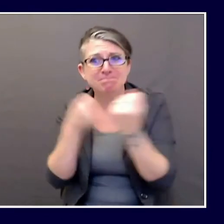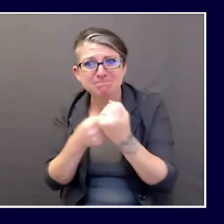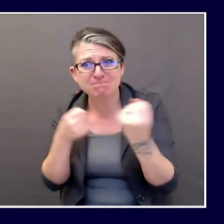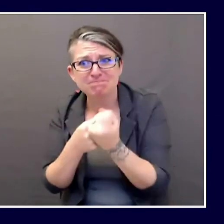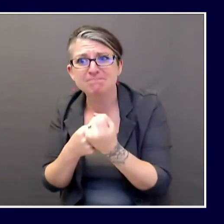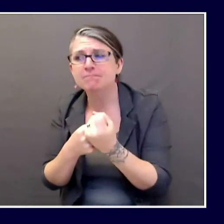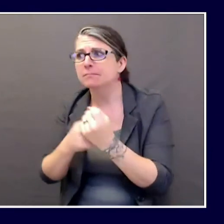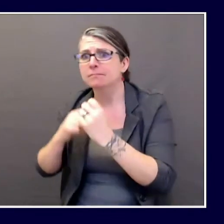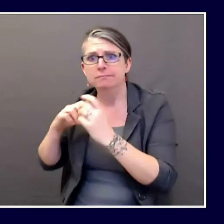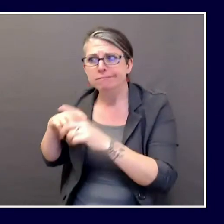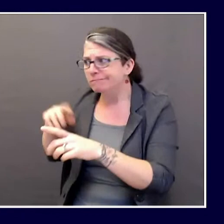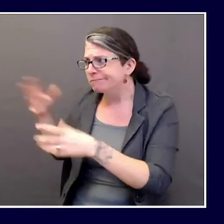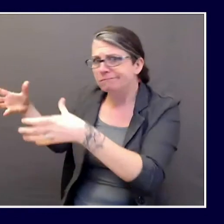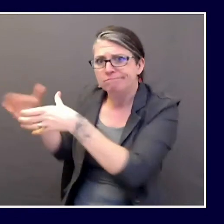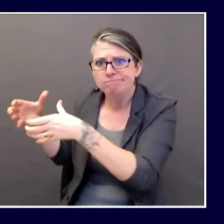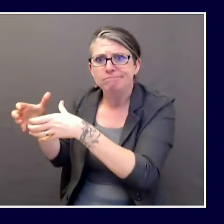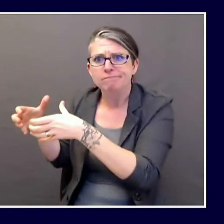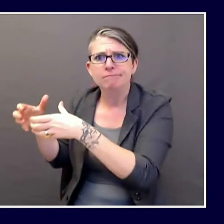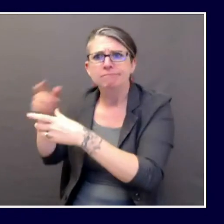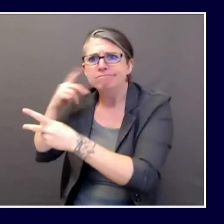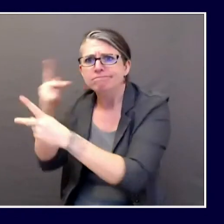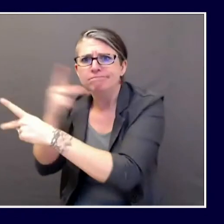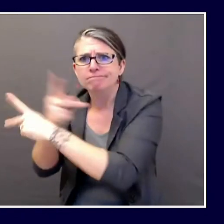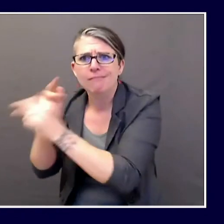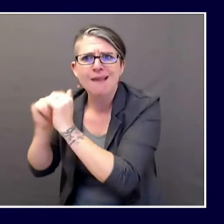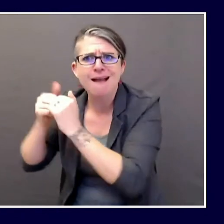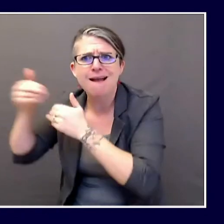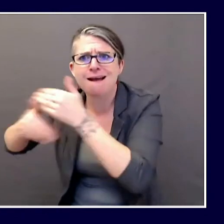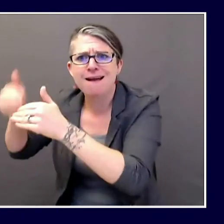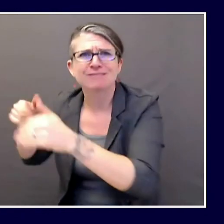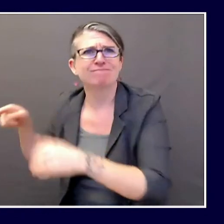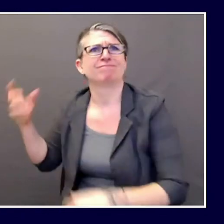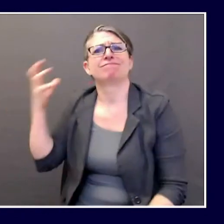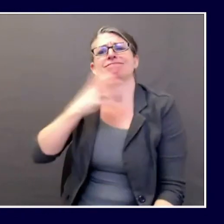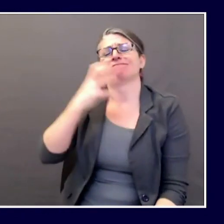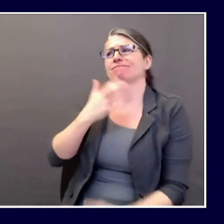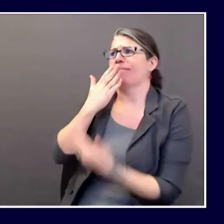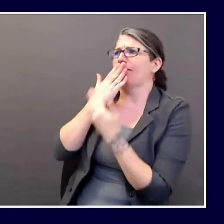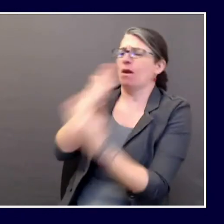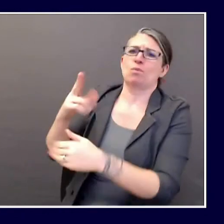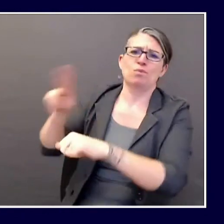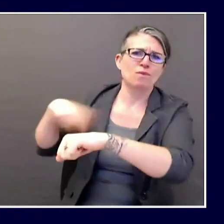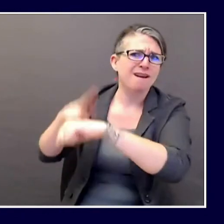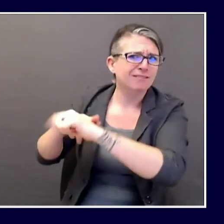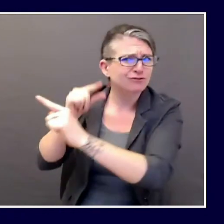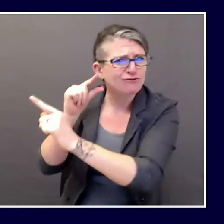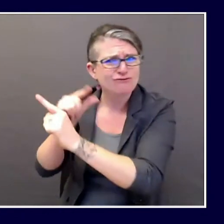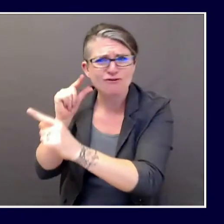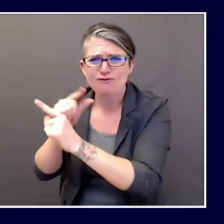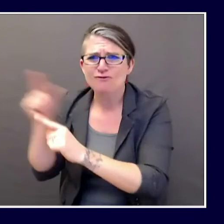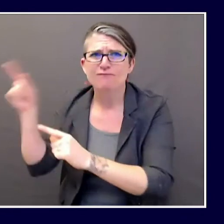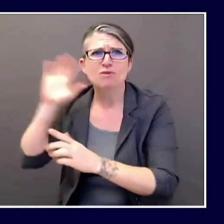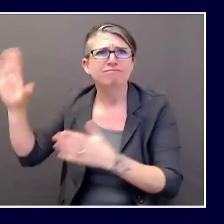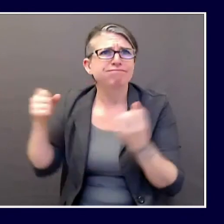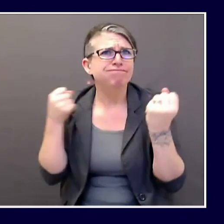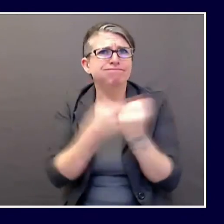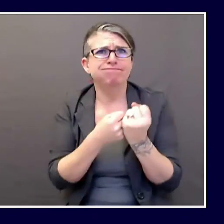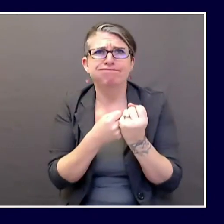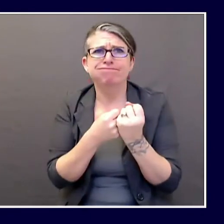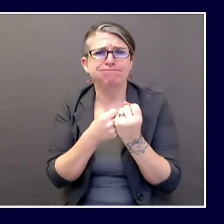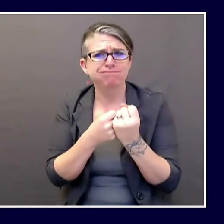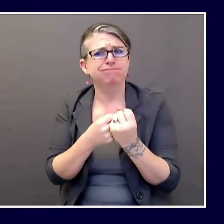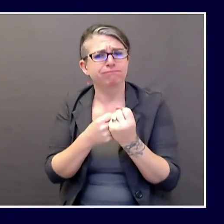this process. I'd also like to take a moment to thank those members of the Guard who have been deployed to assist in this PPE effort.